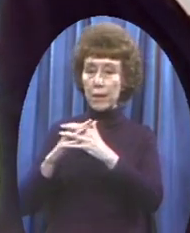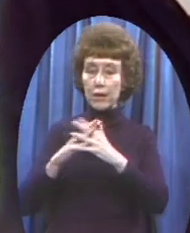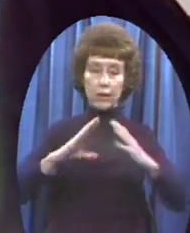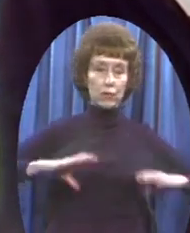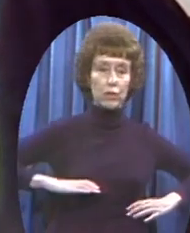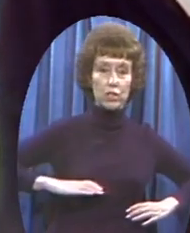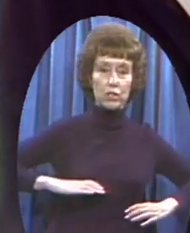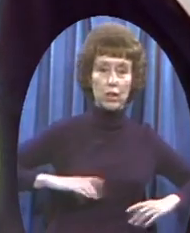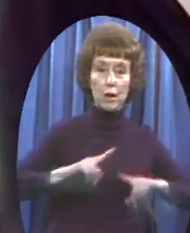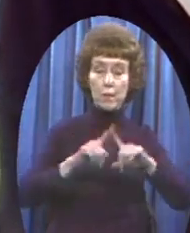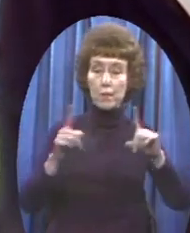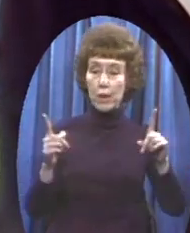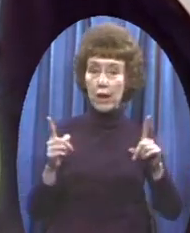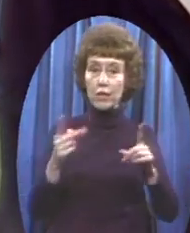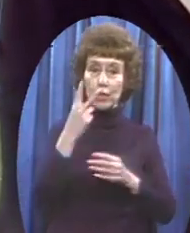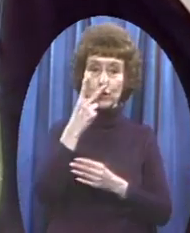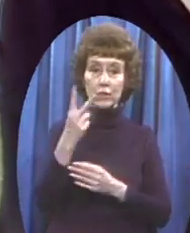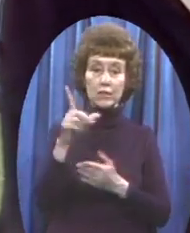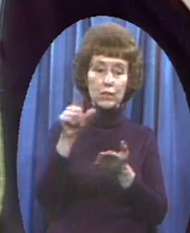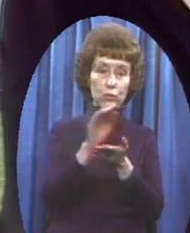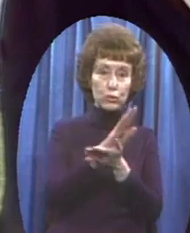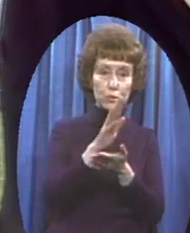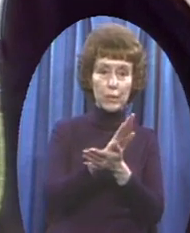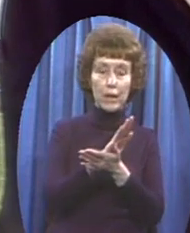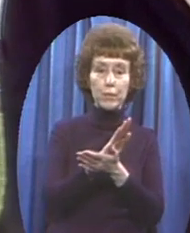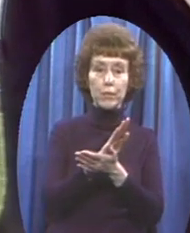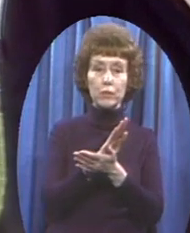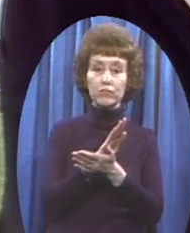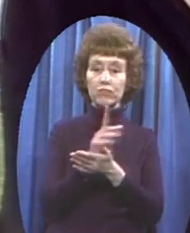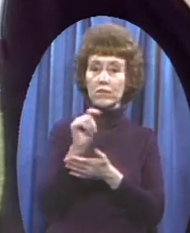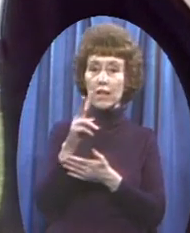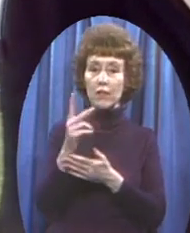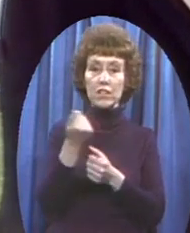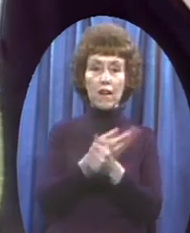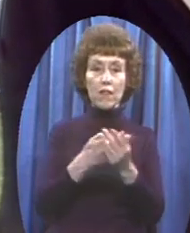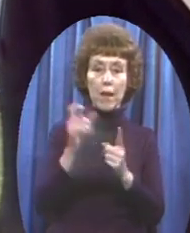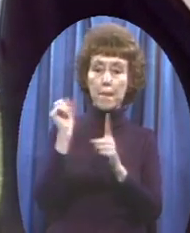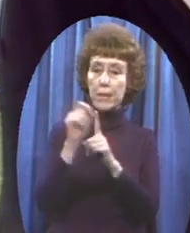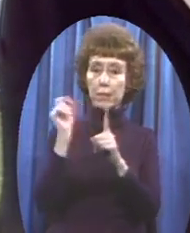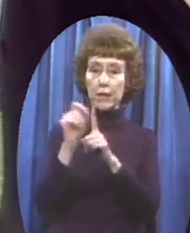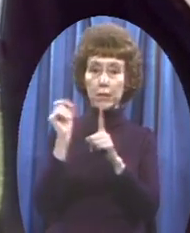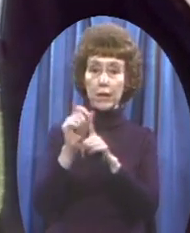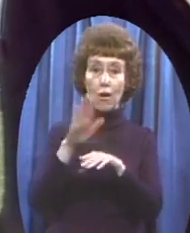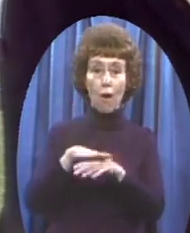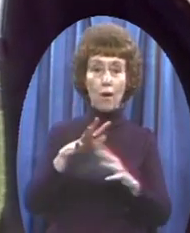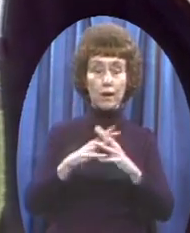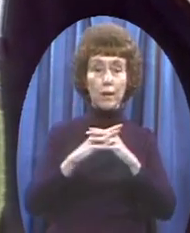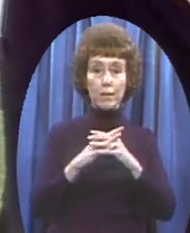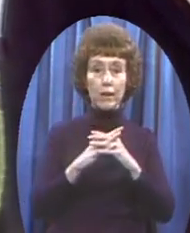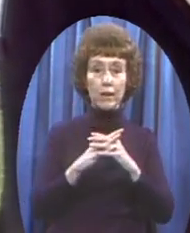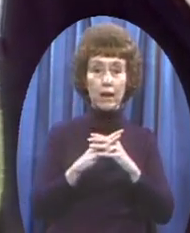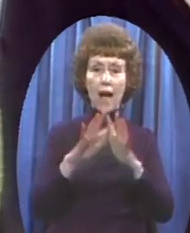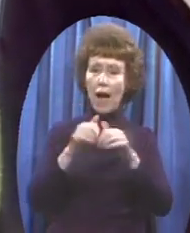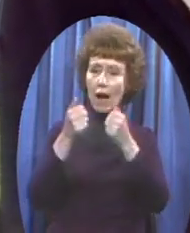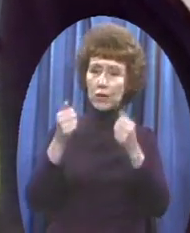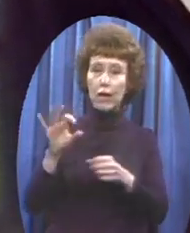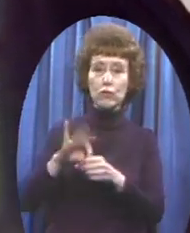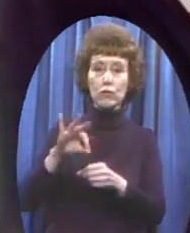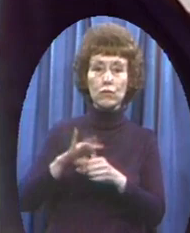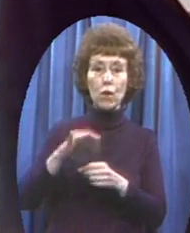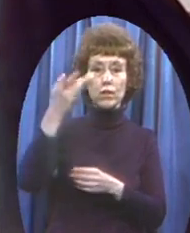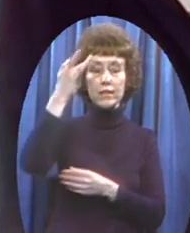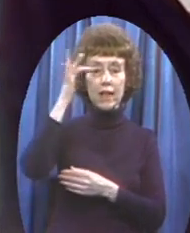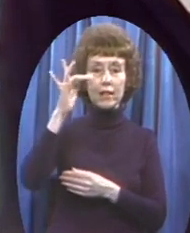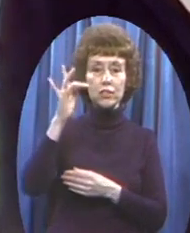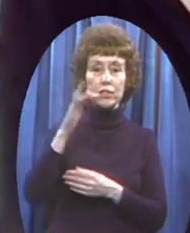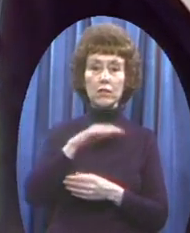in the newspapers, all picking away at an imperfect but best system? How can you vote intelligently at 18